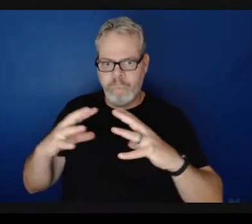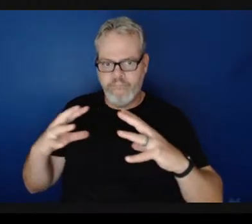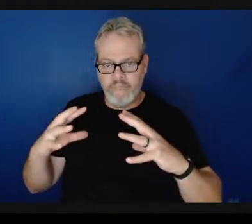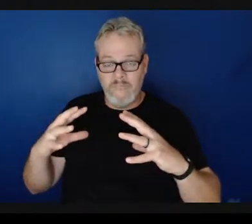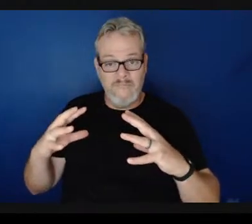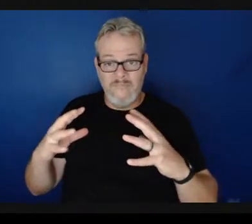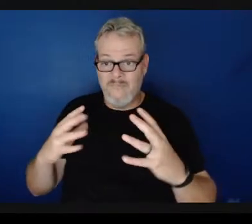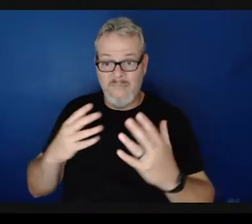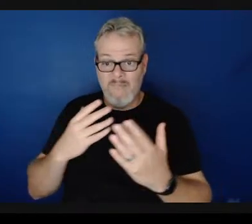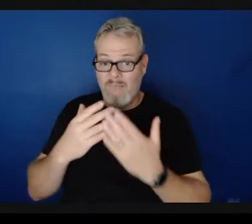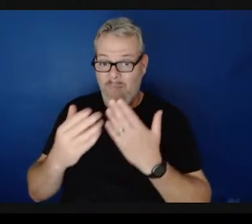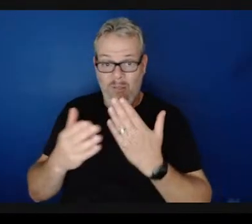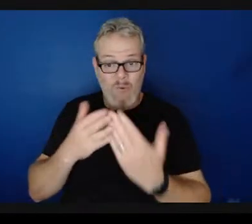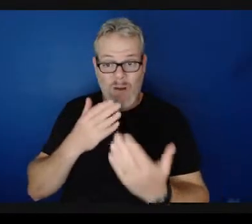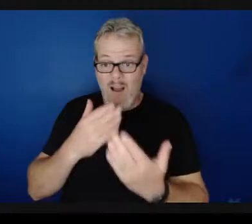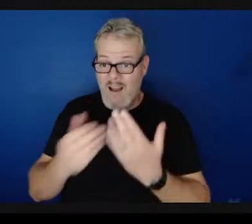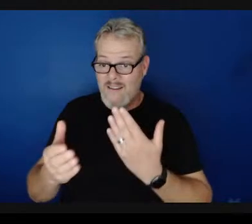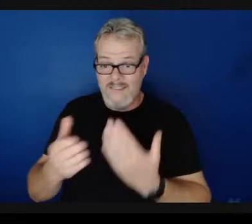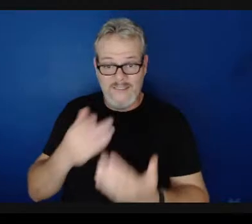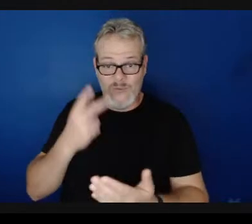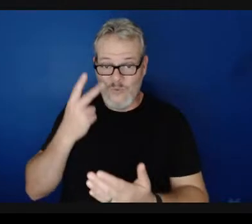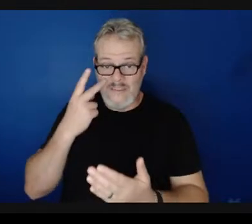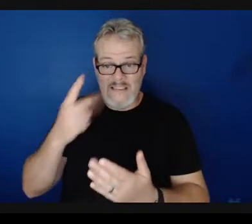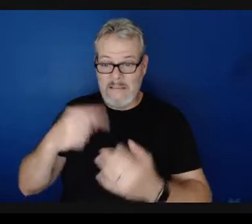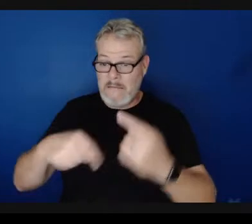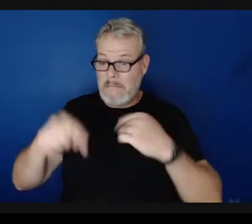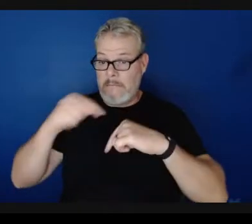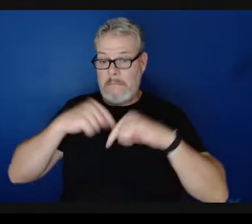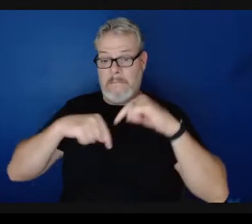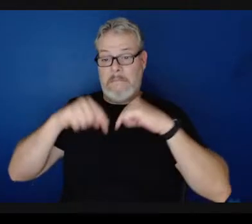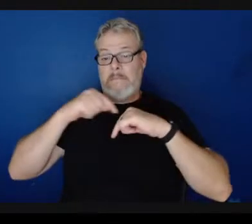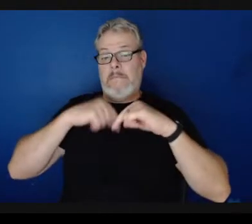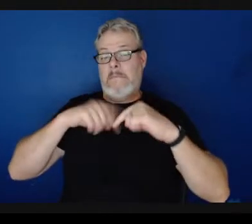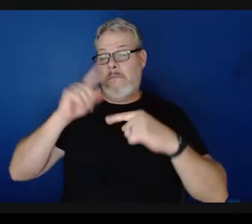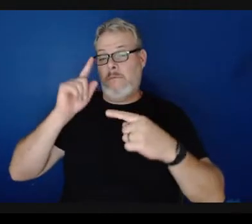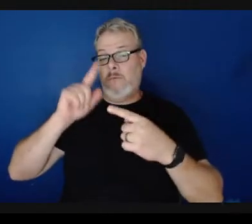we have to go all the way back to Pu'o'o to see the East Rift